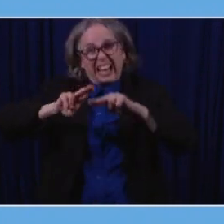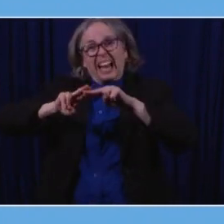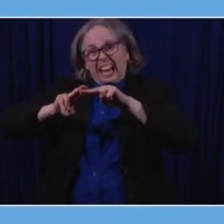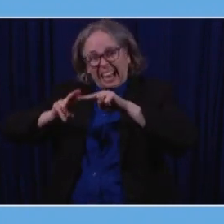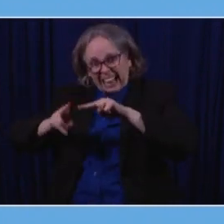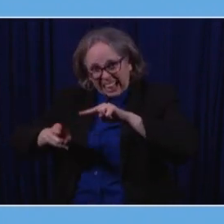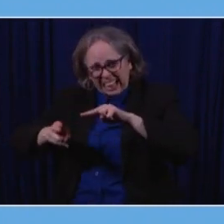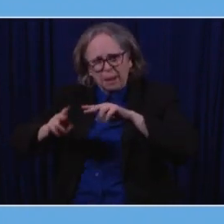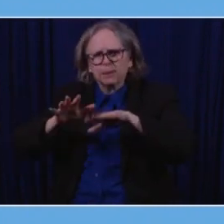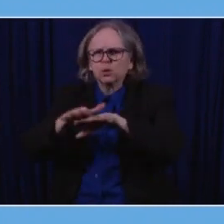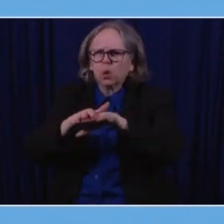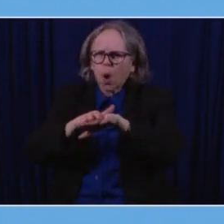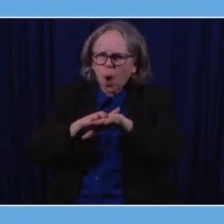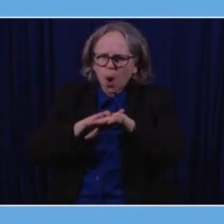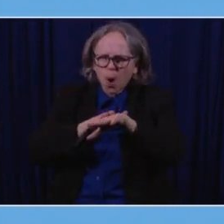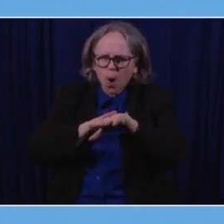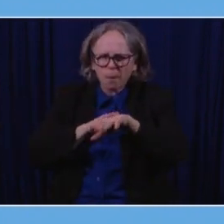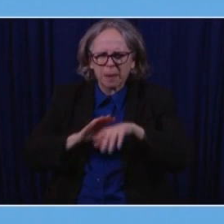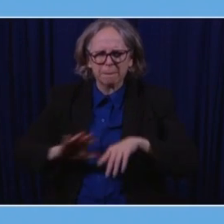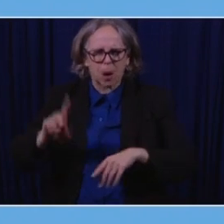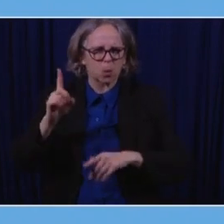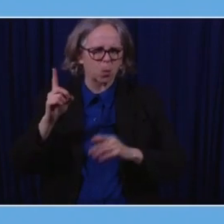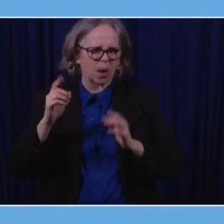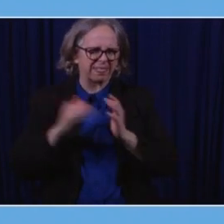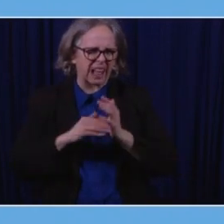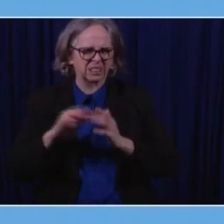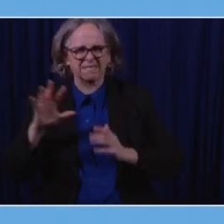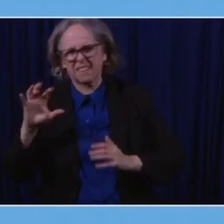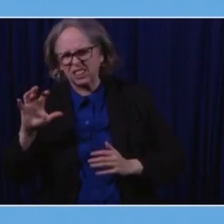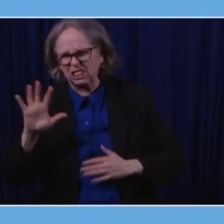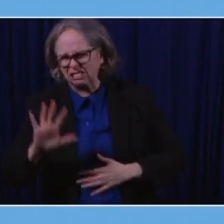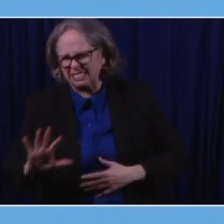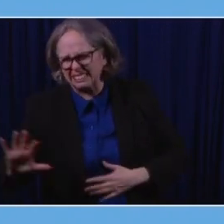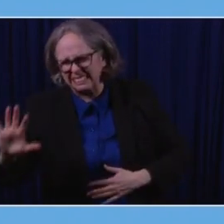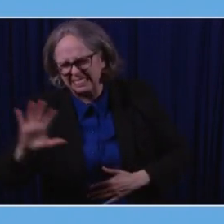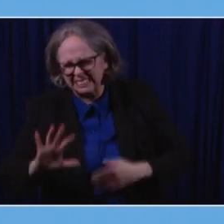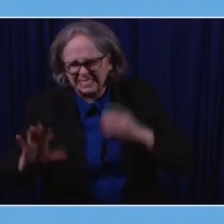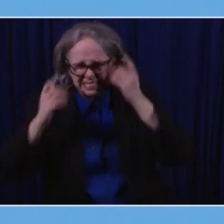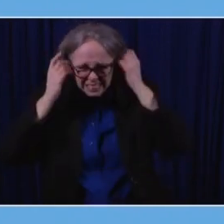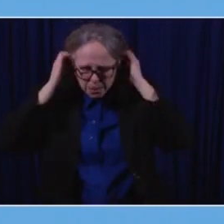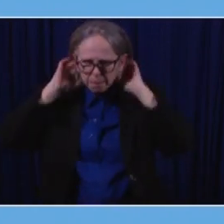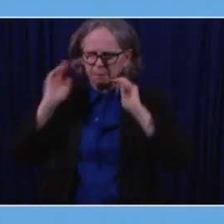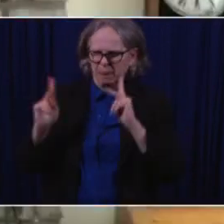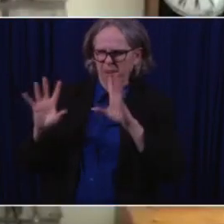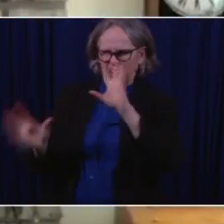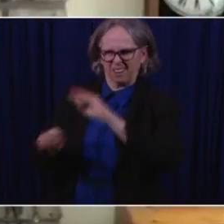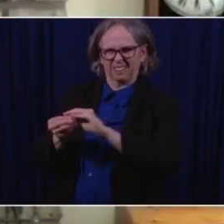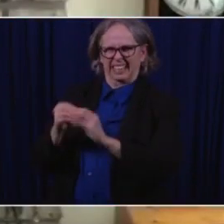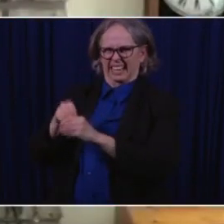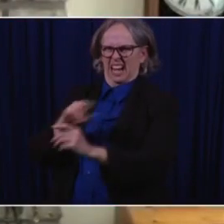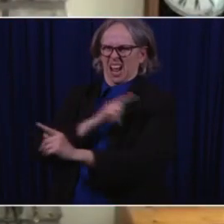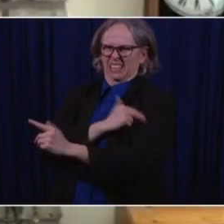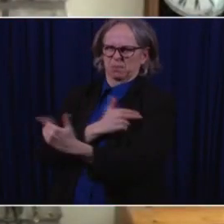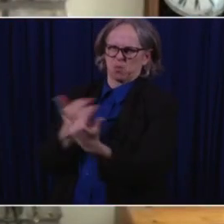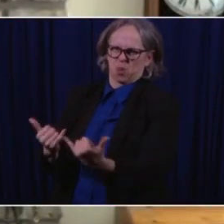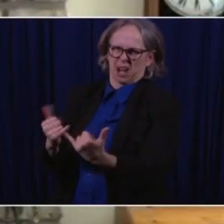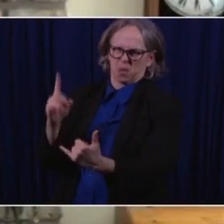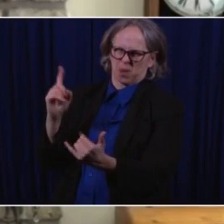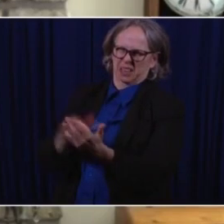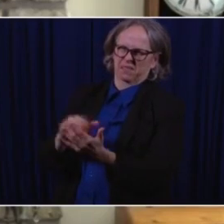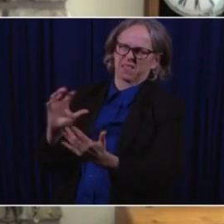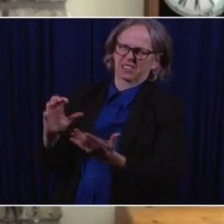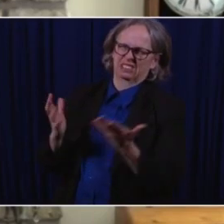over 1,500 of our fellow Ohioans who are in the hospital now for COVID. So those numbers continue to